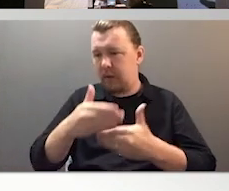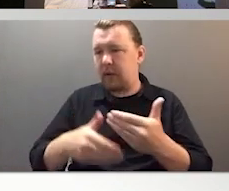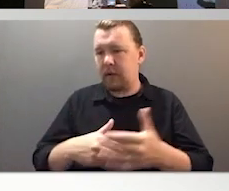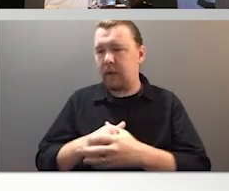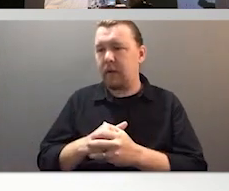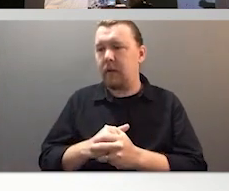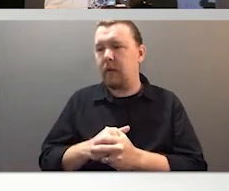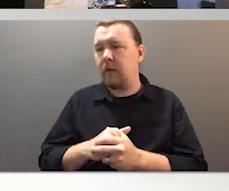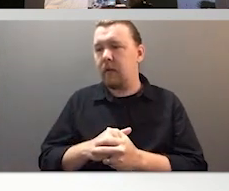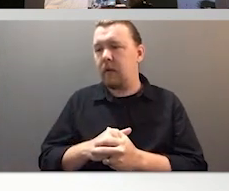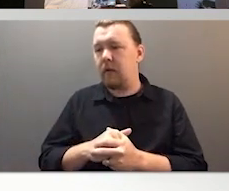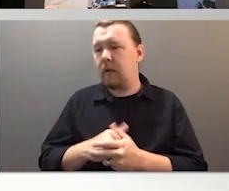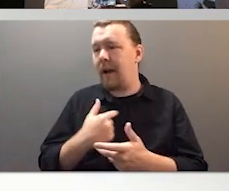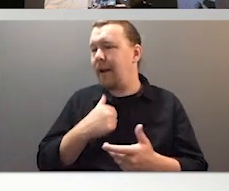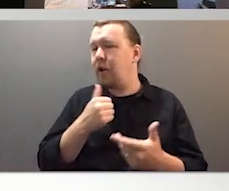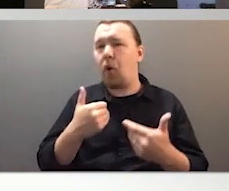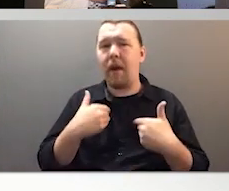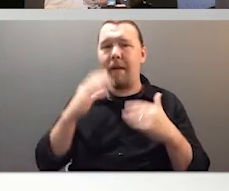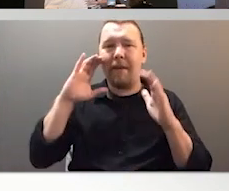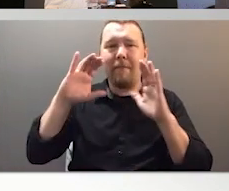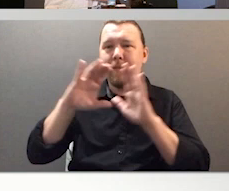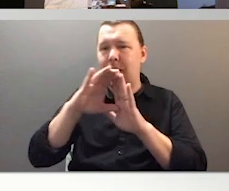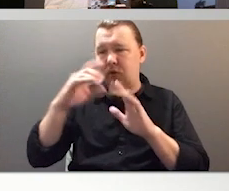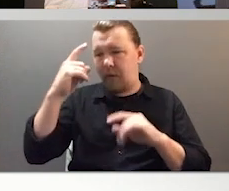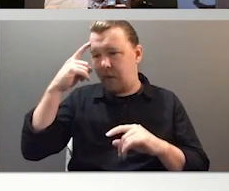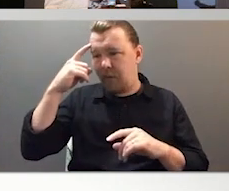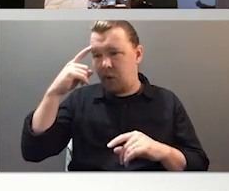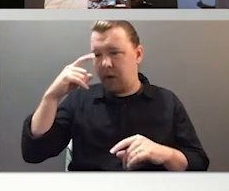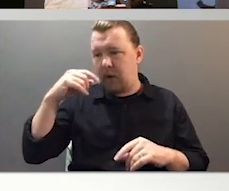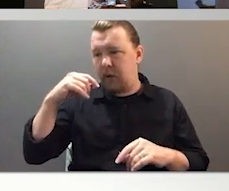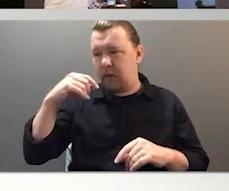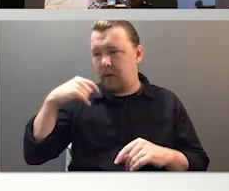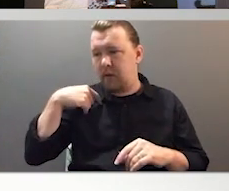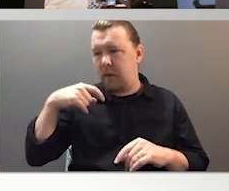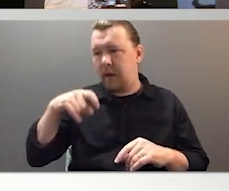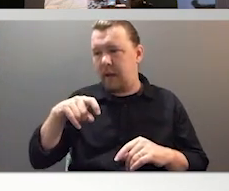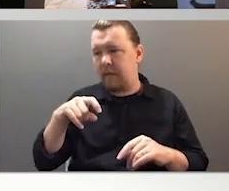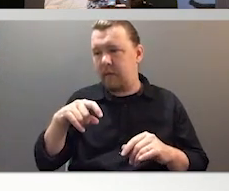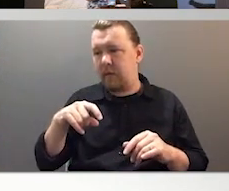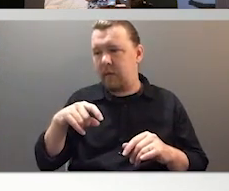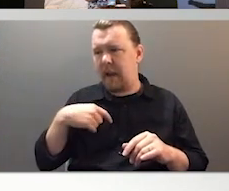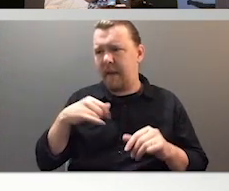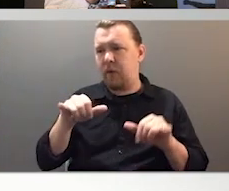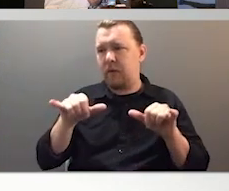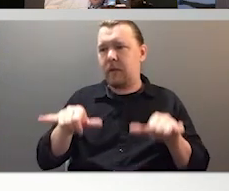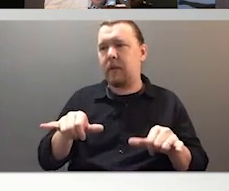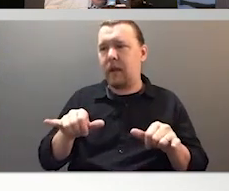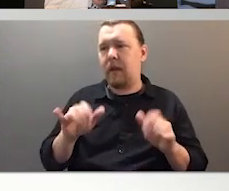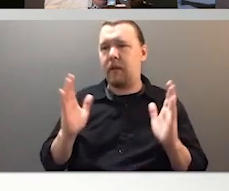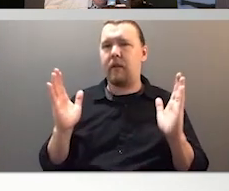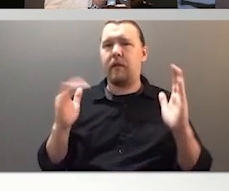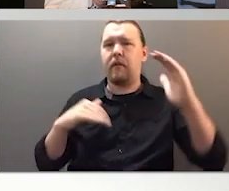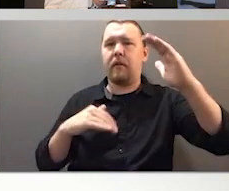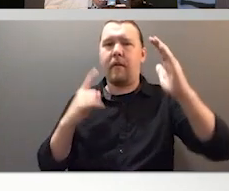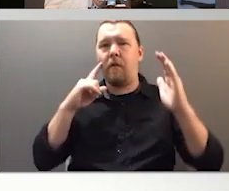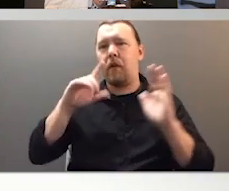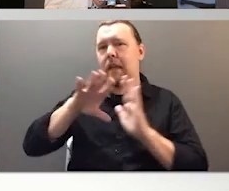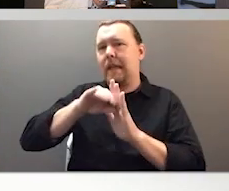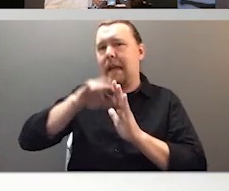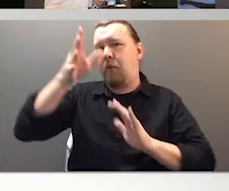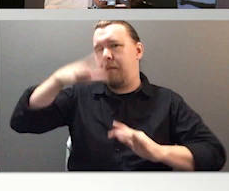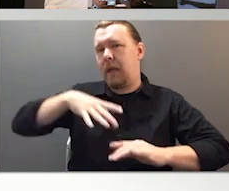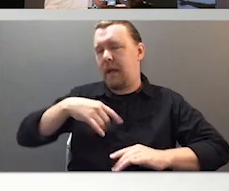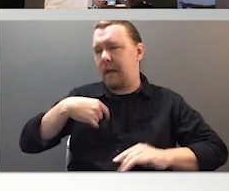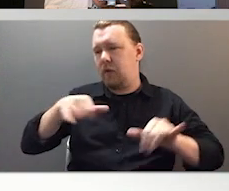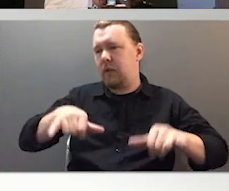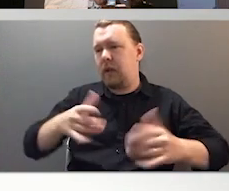I don't have a picture of the brain up there and I have to stay within a certain point for my AV guy, but so what